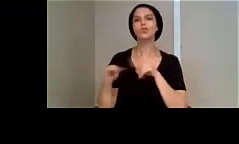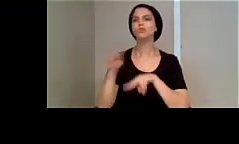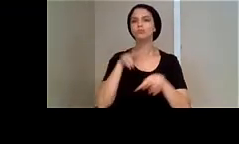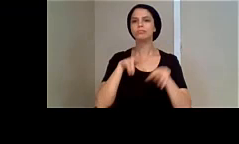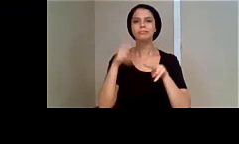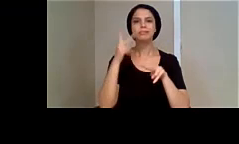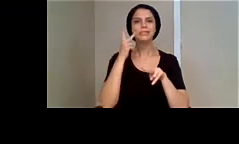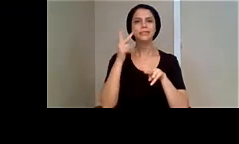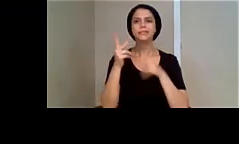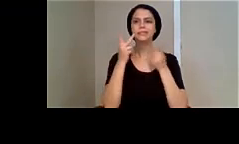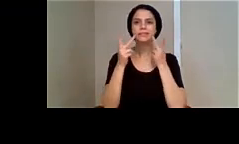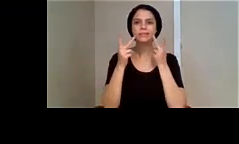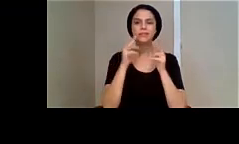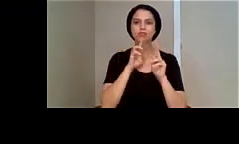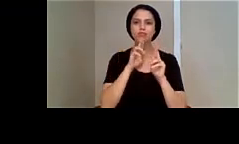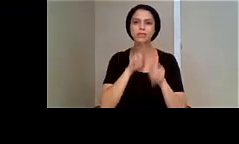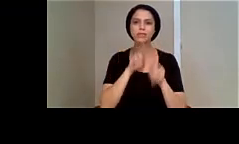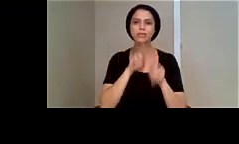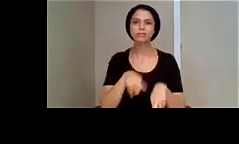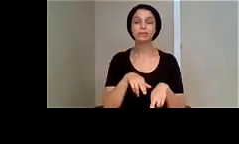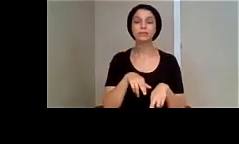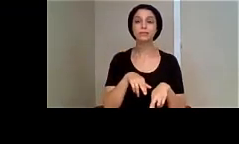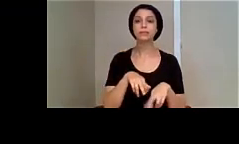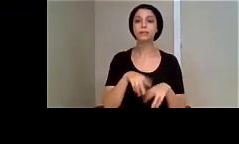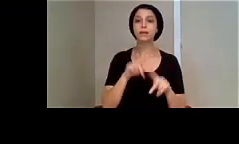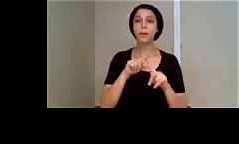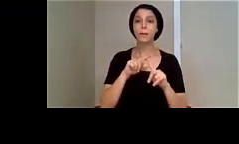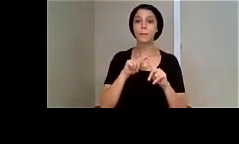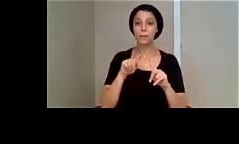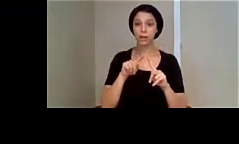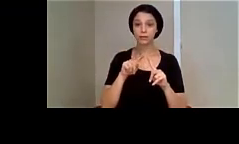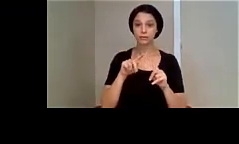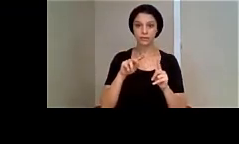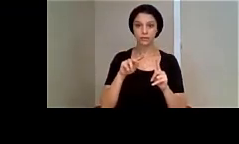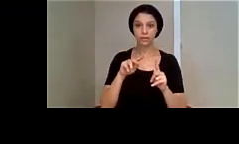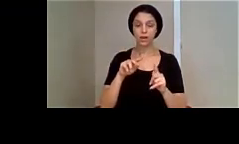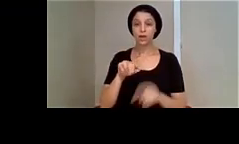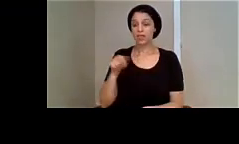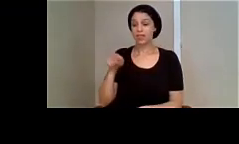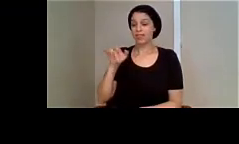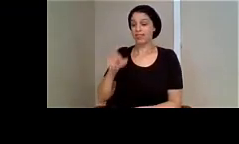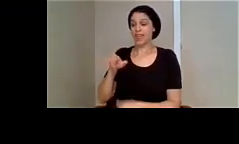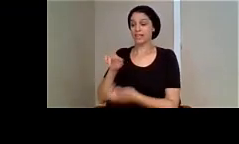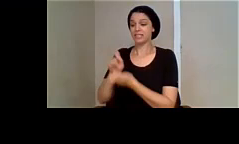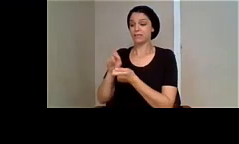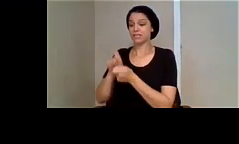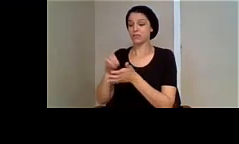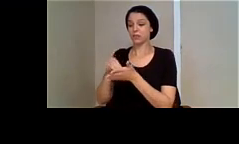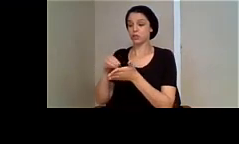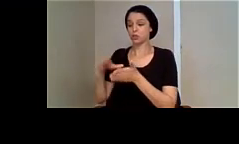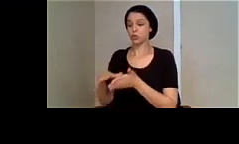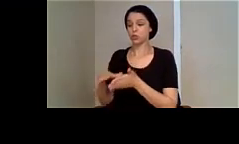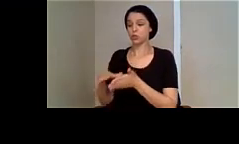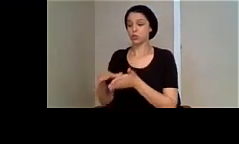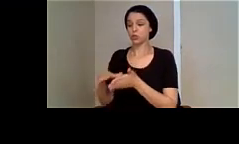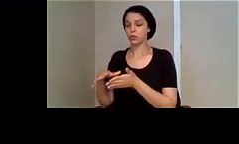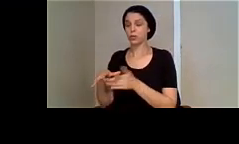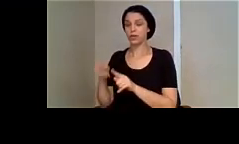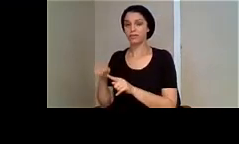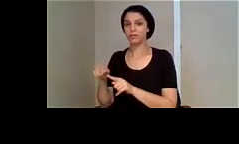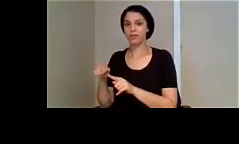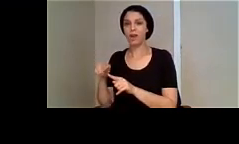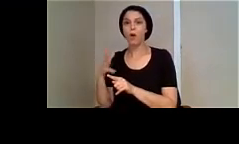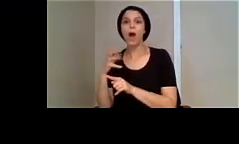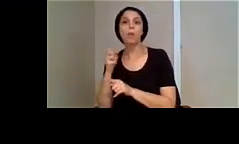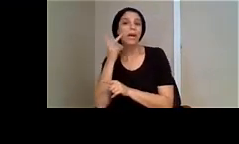replies. However, the replies don't show from other students until a student submits their own. So I can't see others' work until I submit